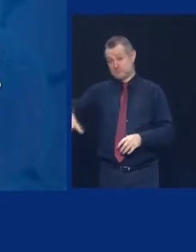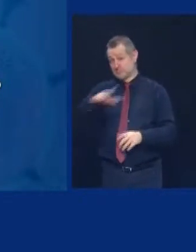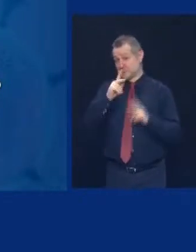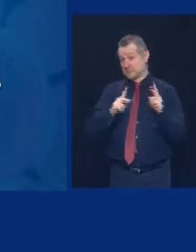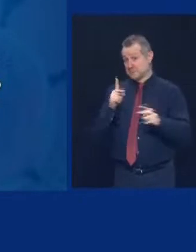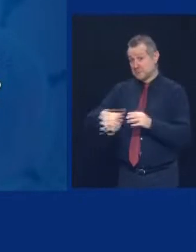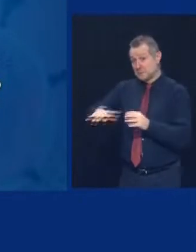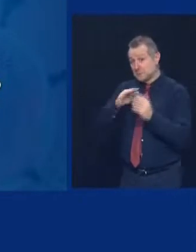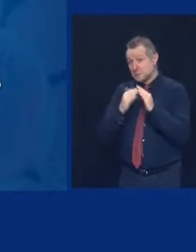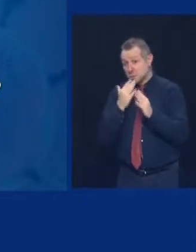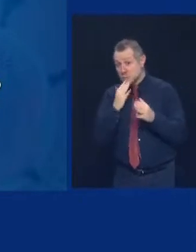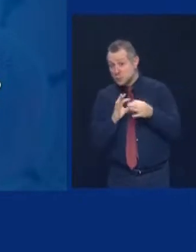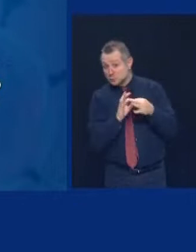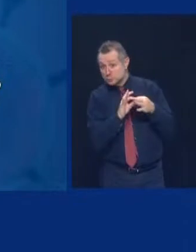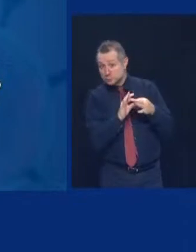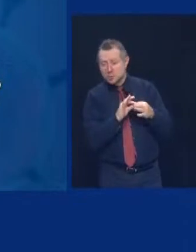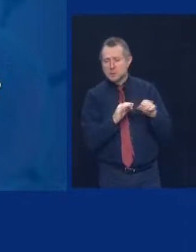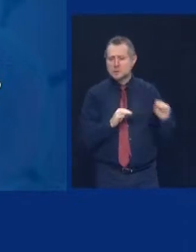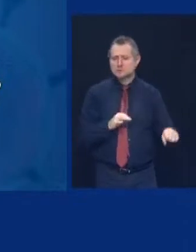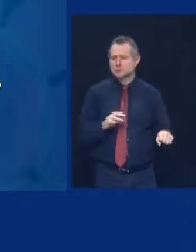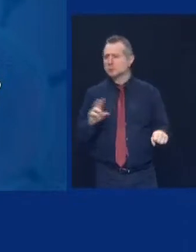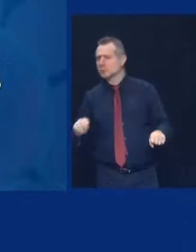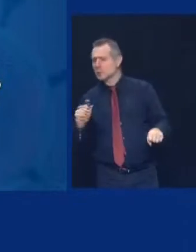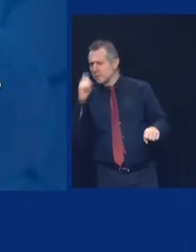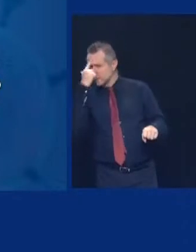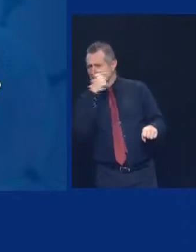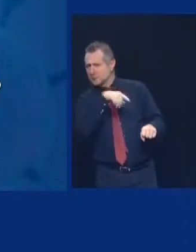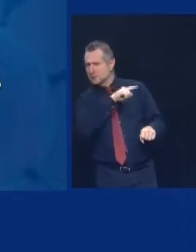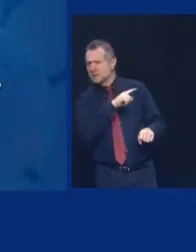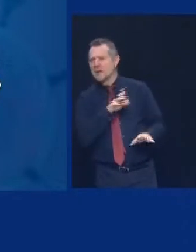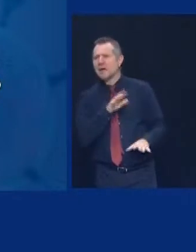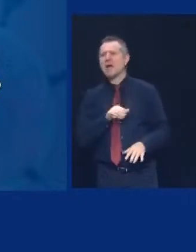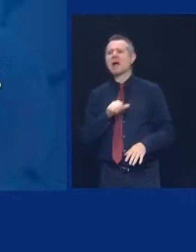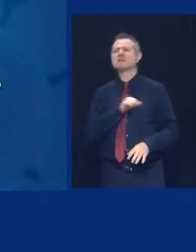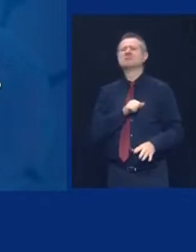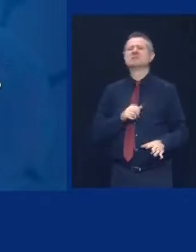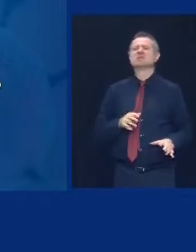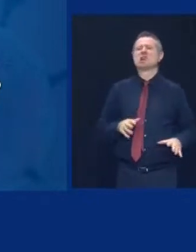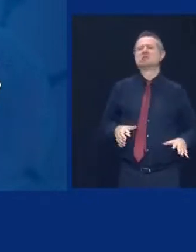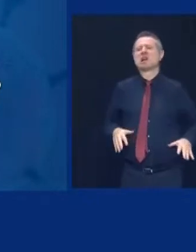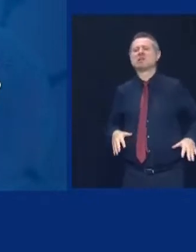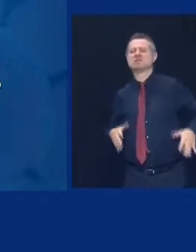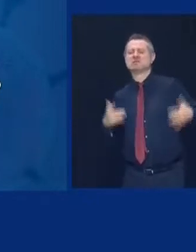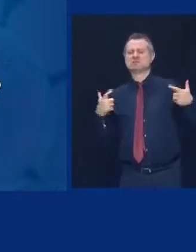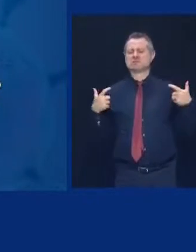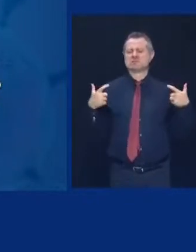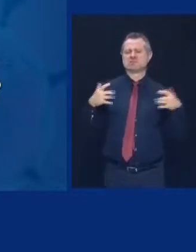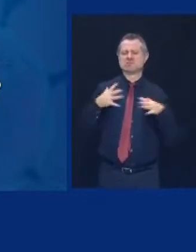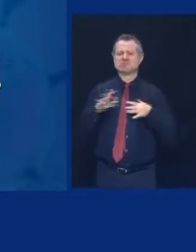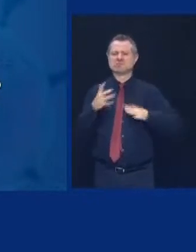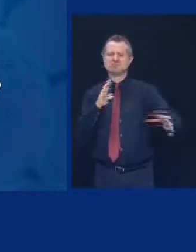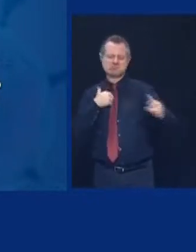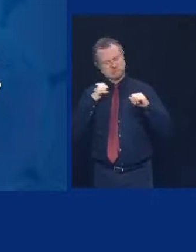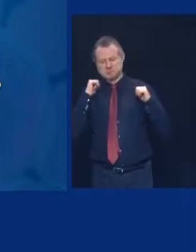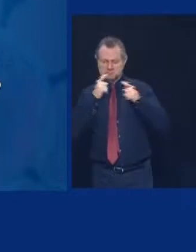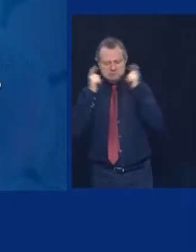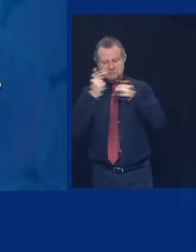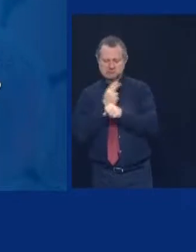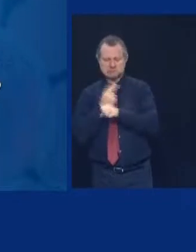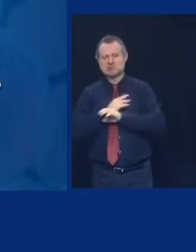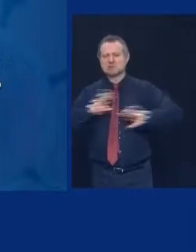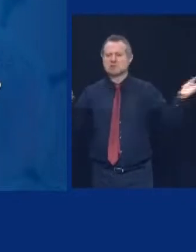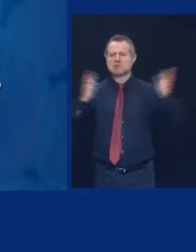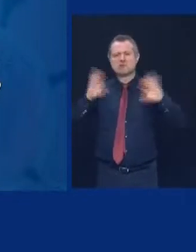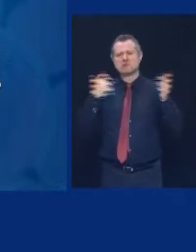the community taking a hostile attitude and saying, we're not doing it, we're not wearing masks, we're going to violate